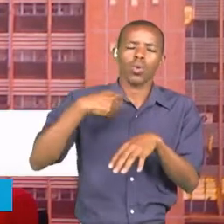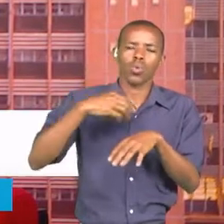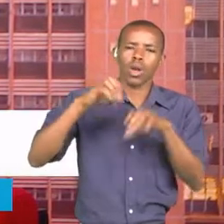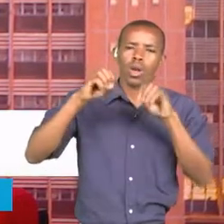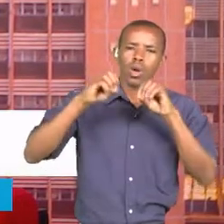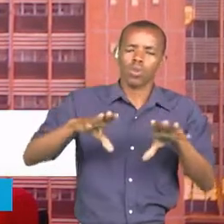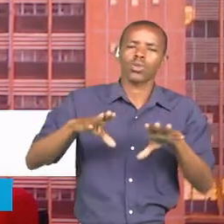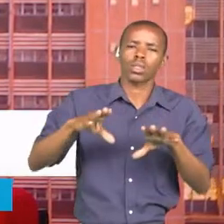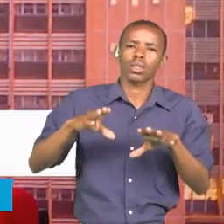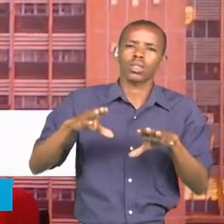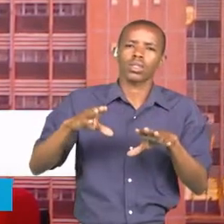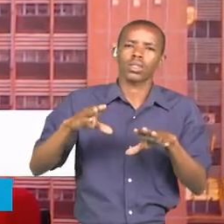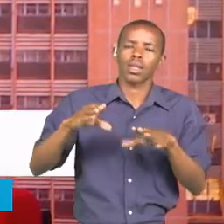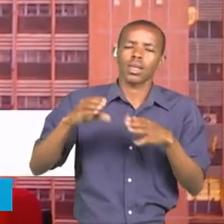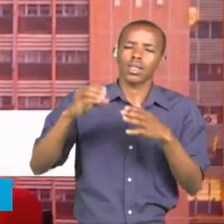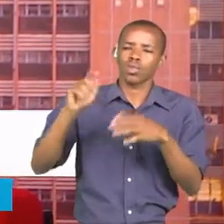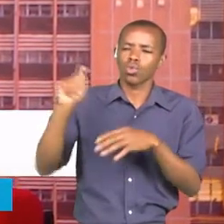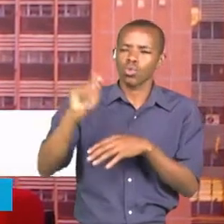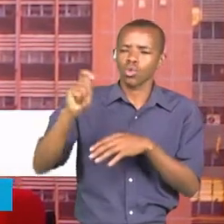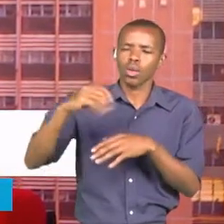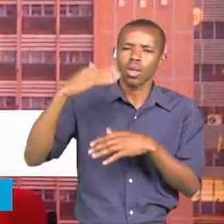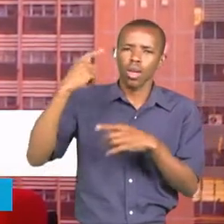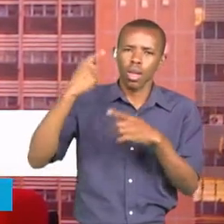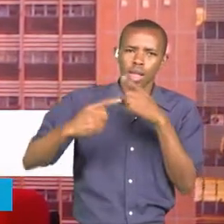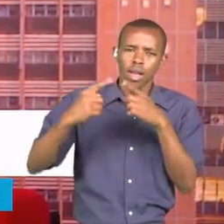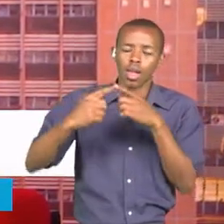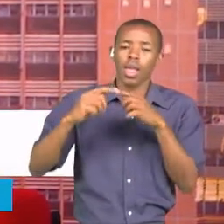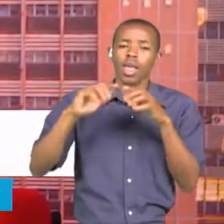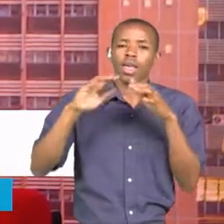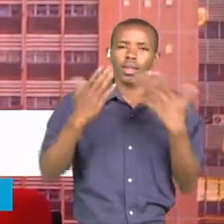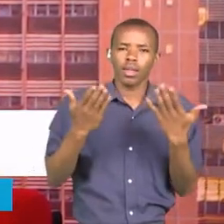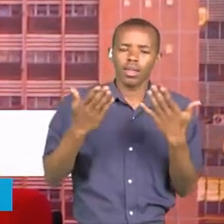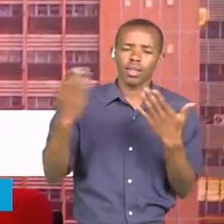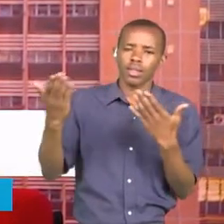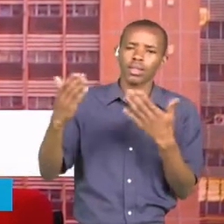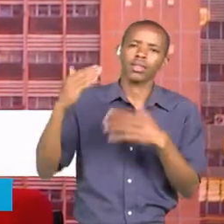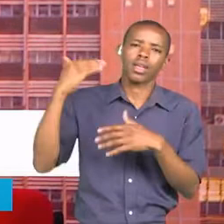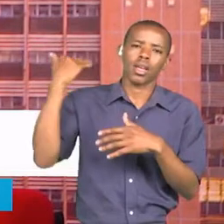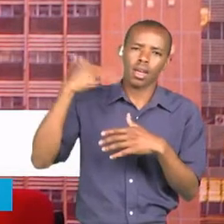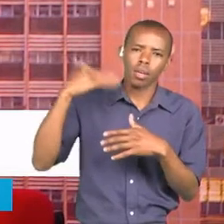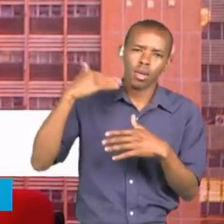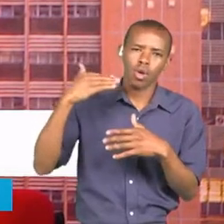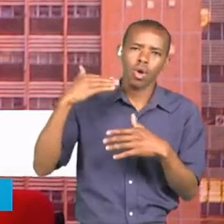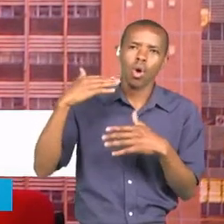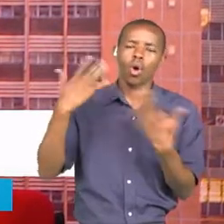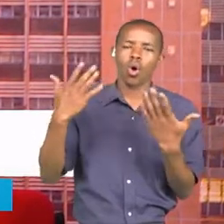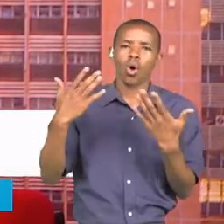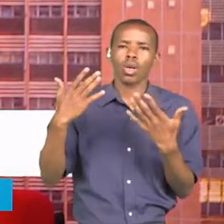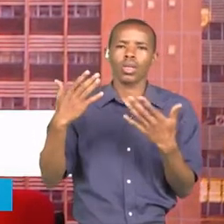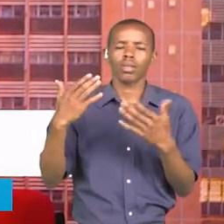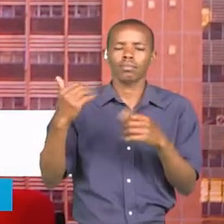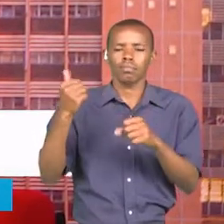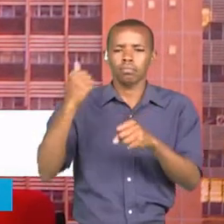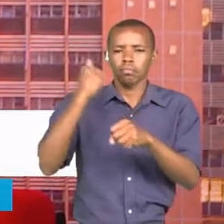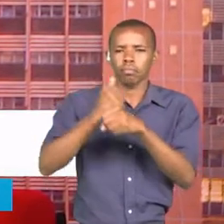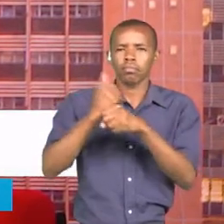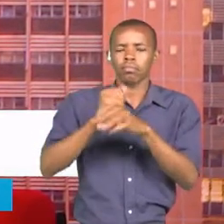of shillings annually? They are either criminal or incompetent.